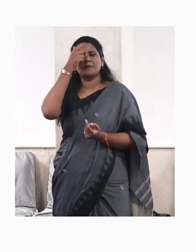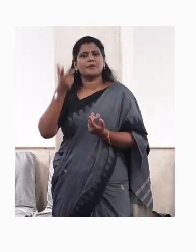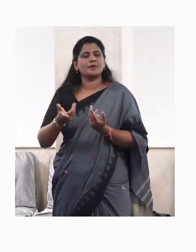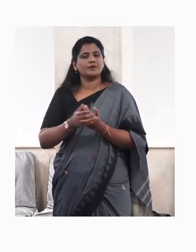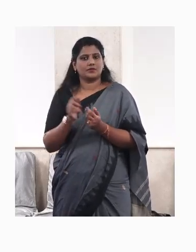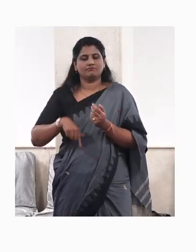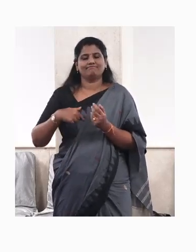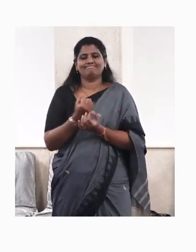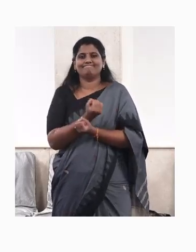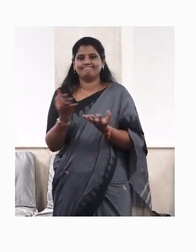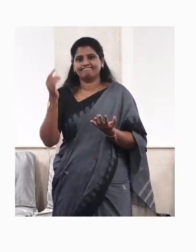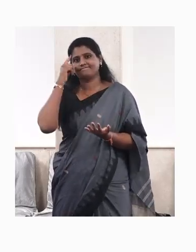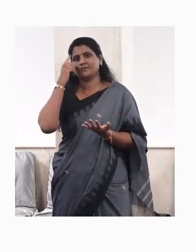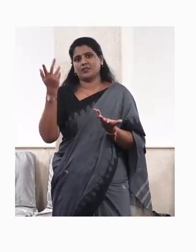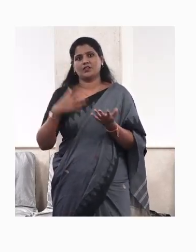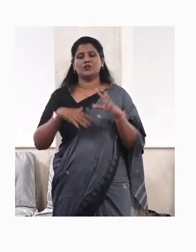my thoughts.